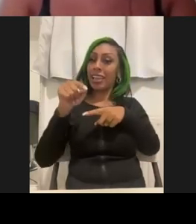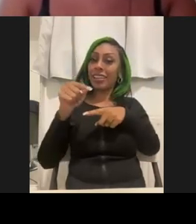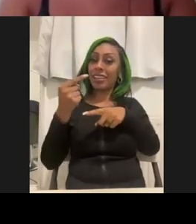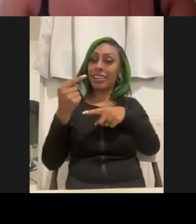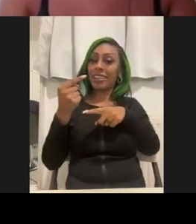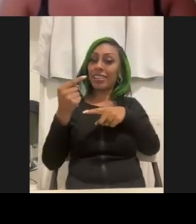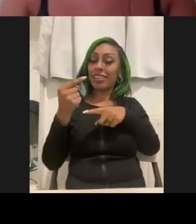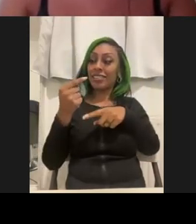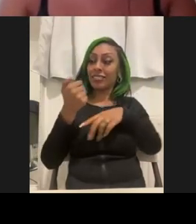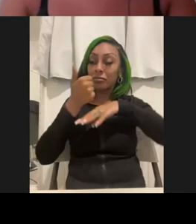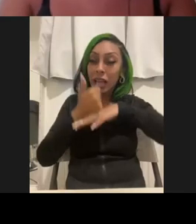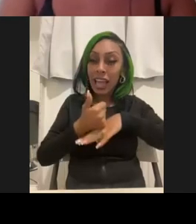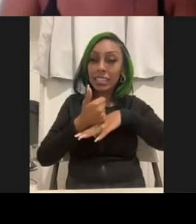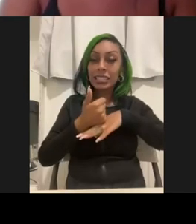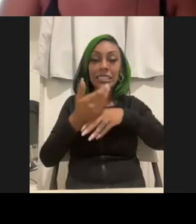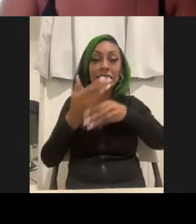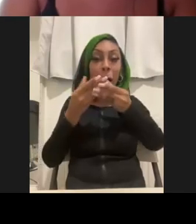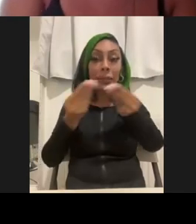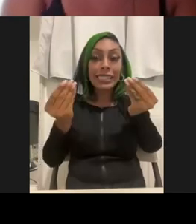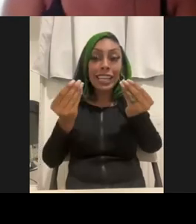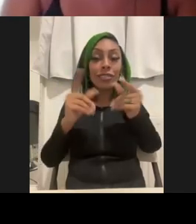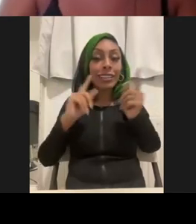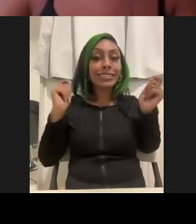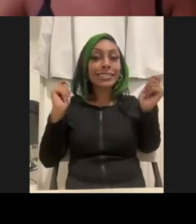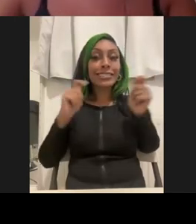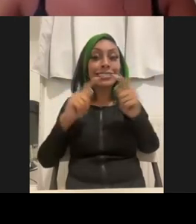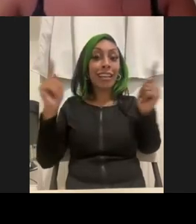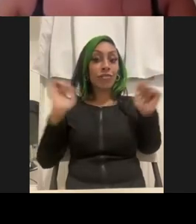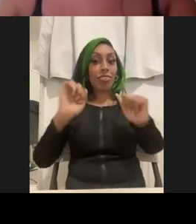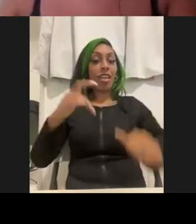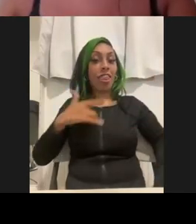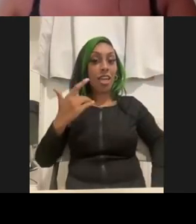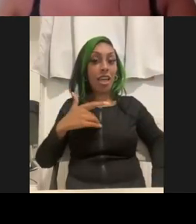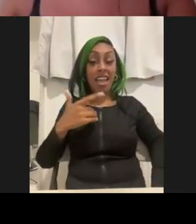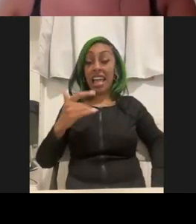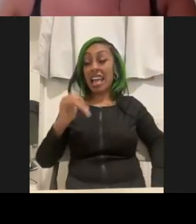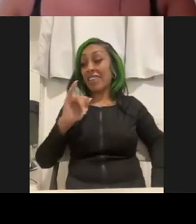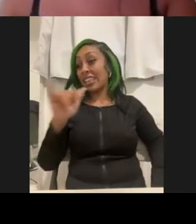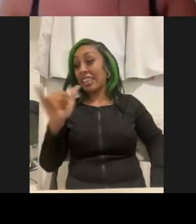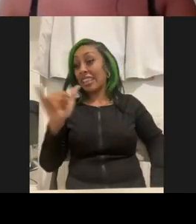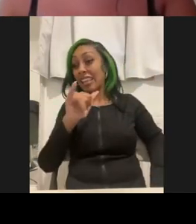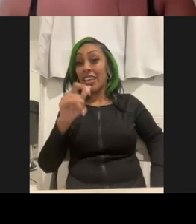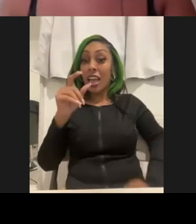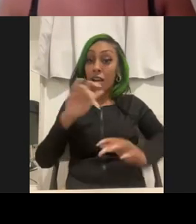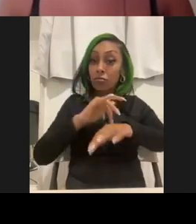make a material difference to their lives, whether professionally or personally.